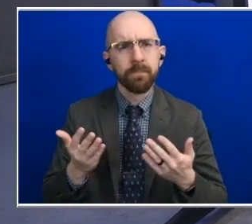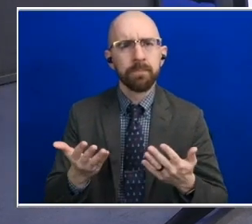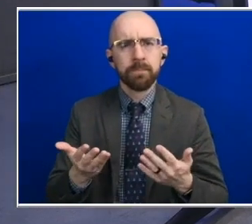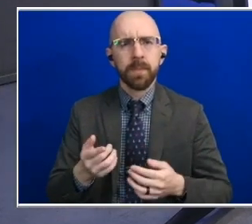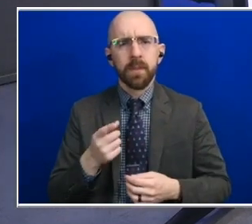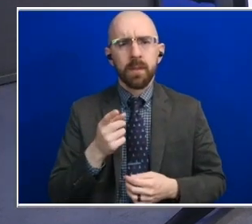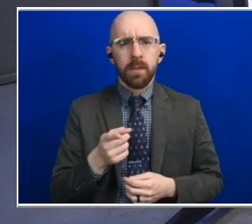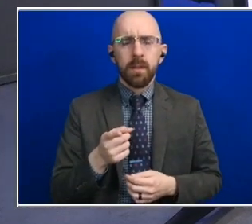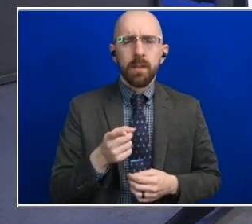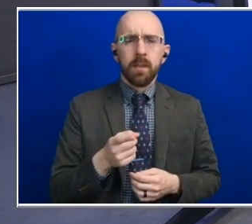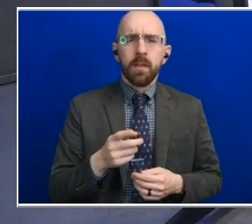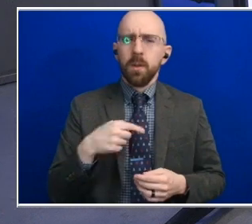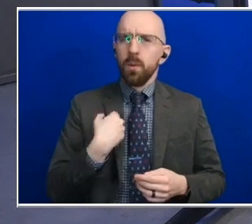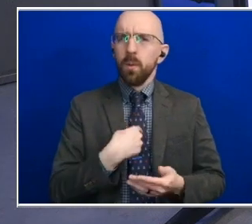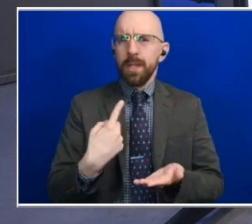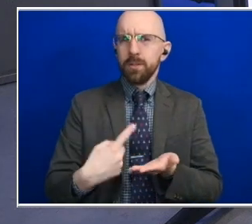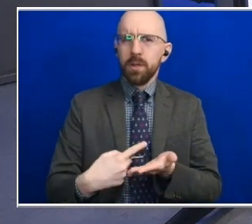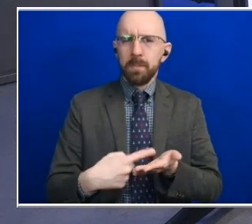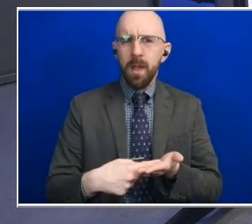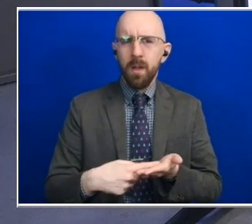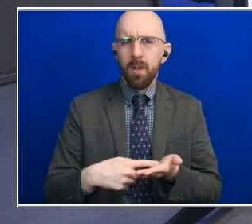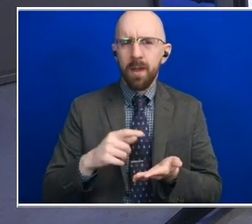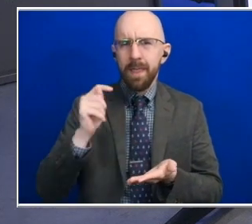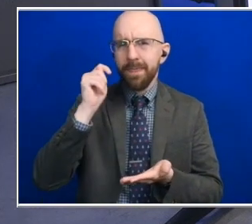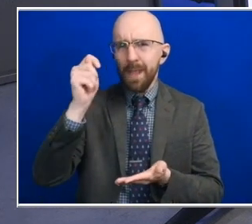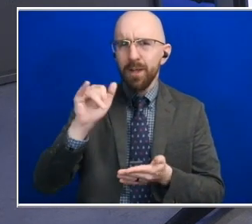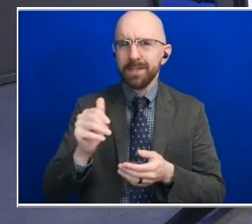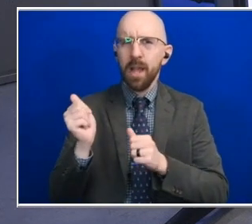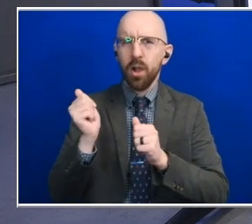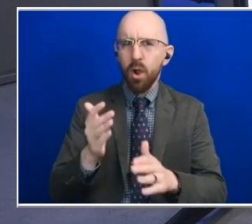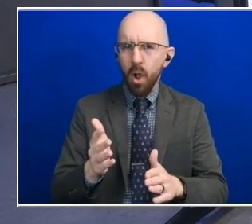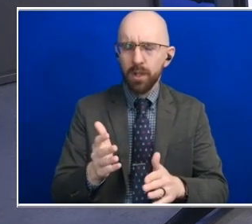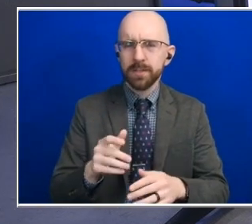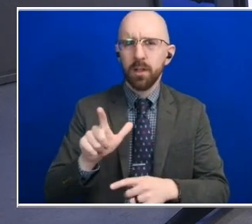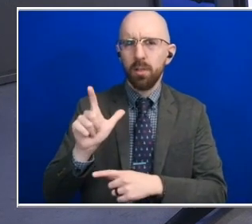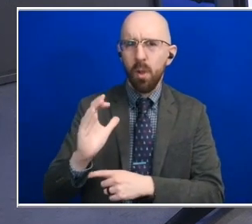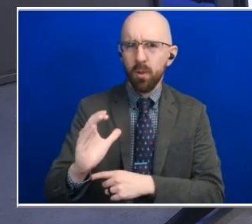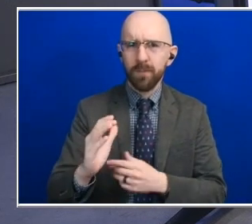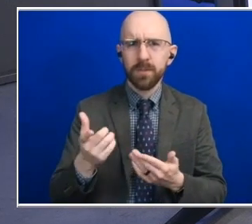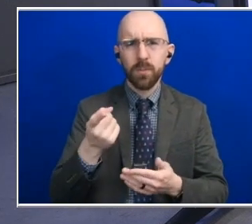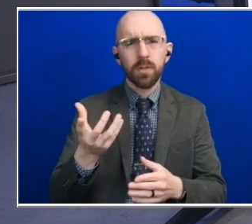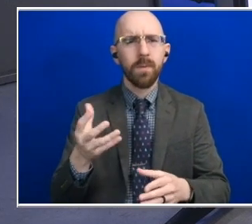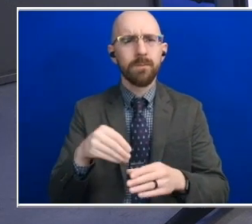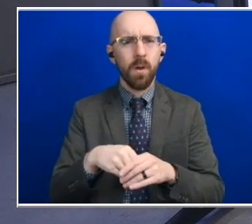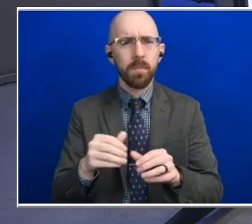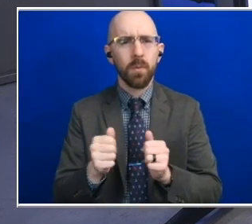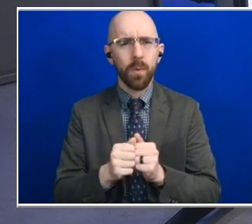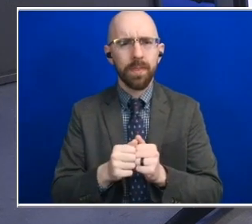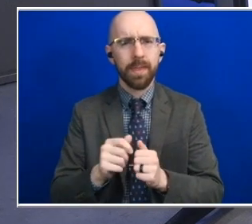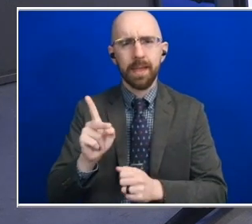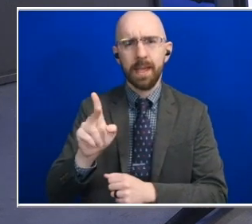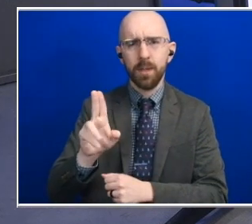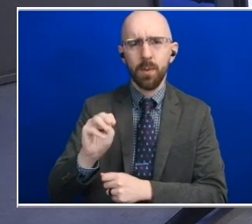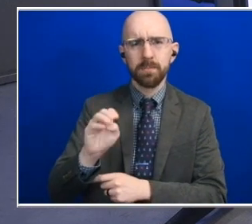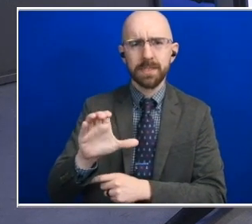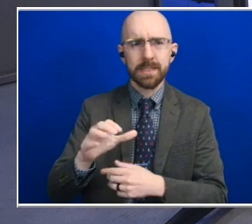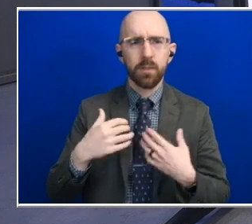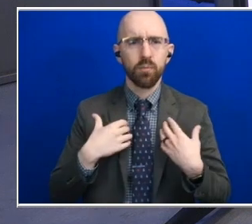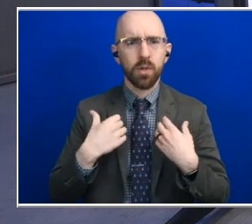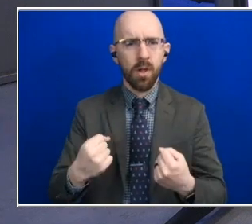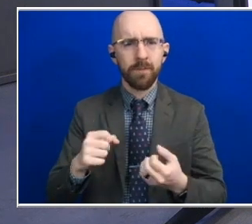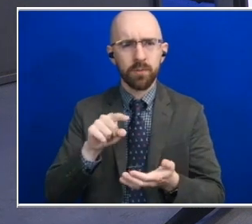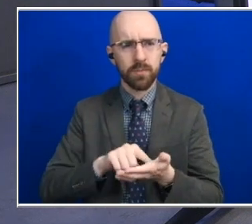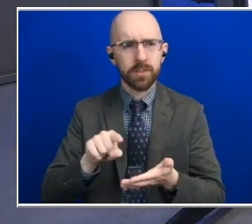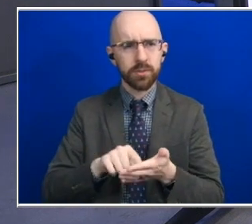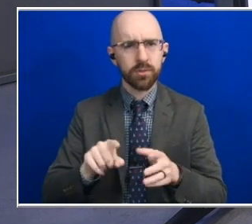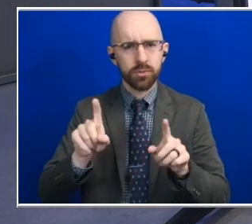little bit about the theories that cause long COVID. Let's talk about your involvement in the KUMC Recover research trial. Now, you've been working